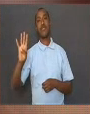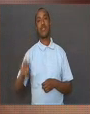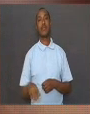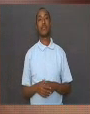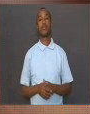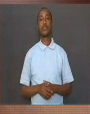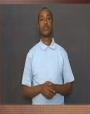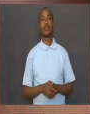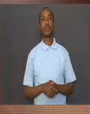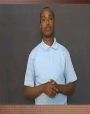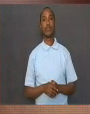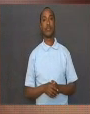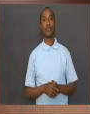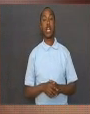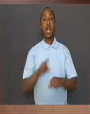1774.